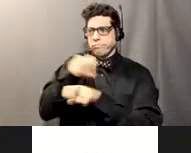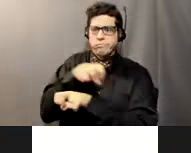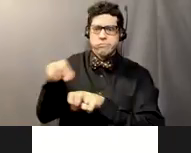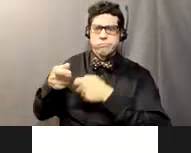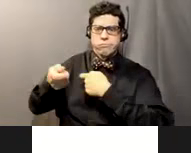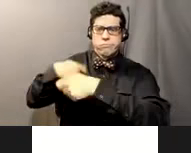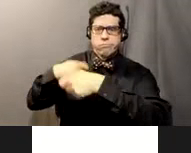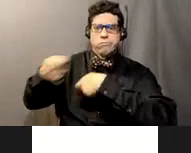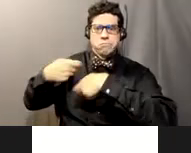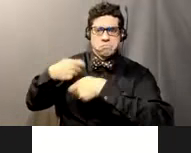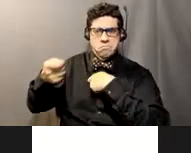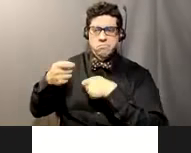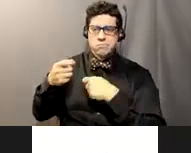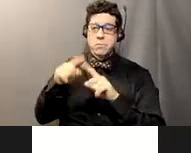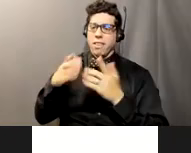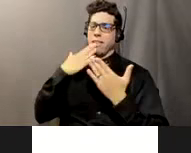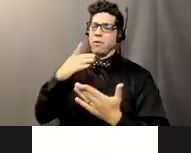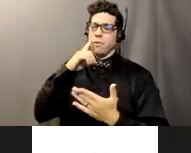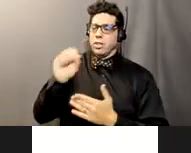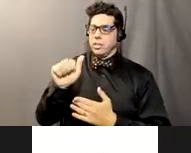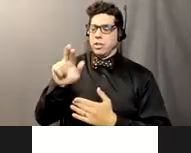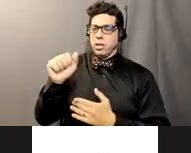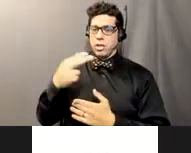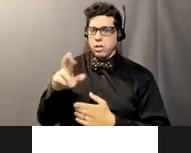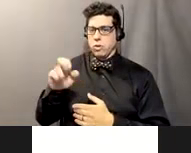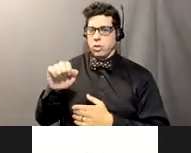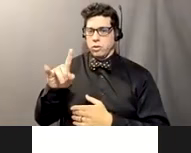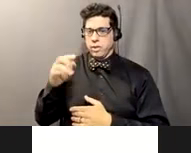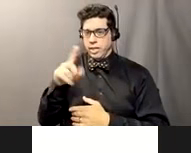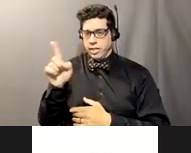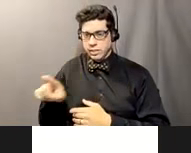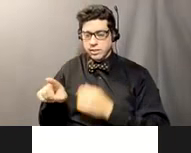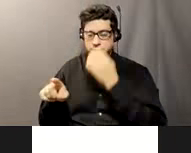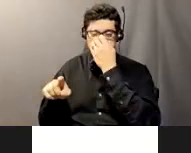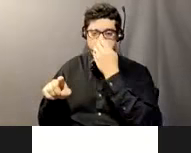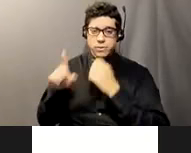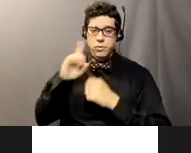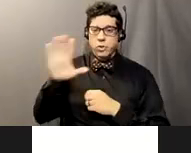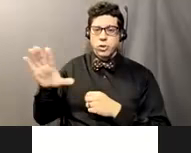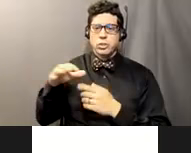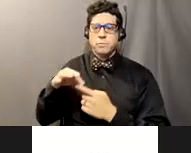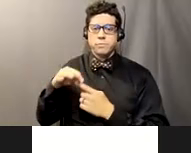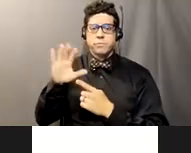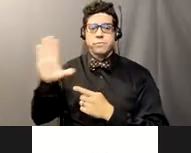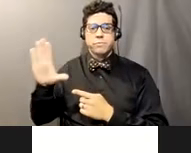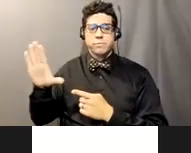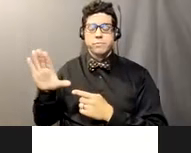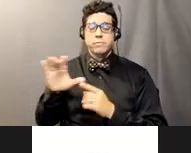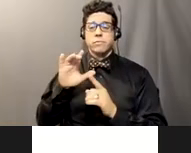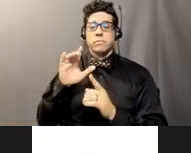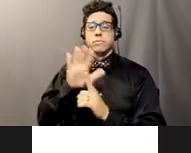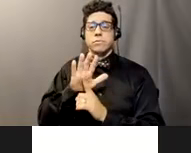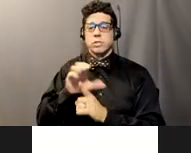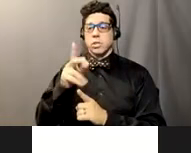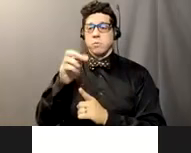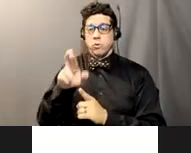thank a special thank you to Sarah Rodriguez for her help in co-chairing the Effective Messaging Subcommittee. A thank you to Cherie Summers for her participation as co-chair